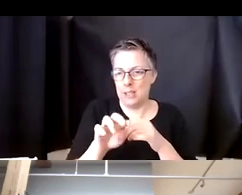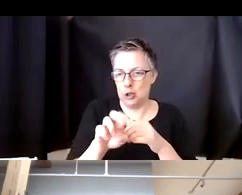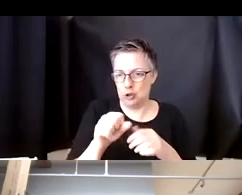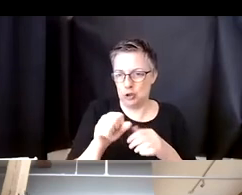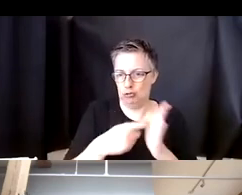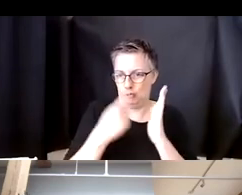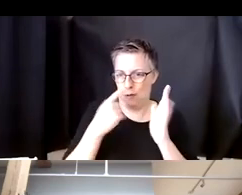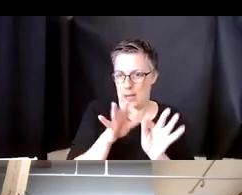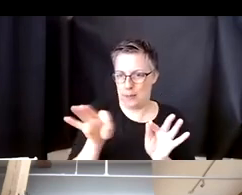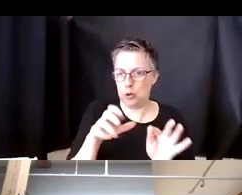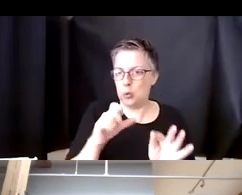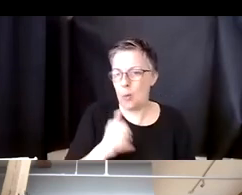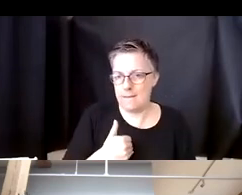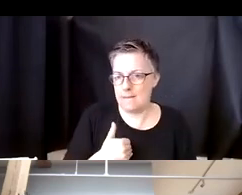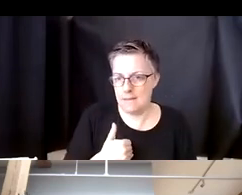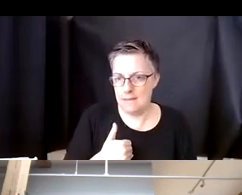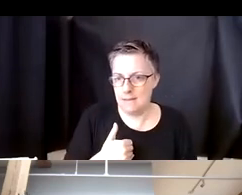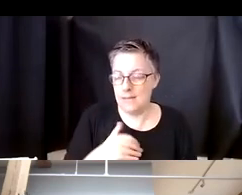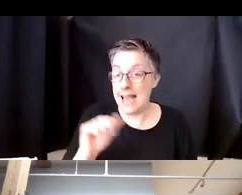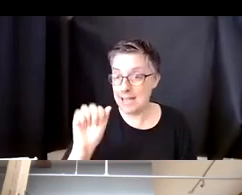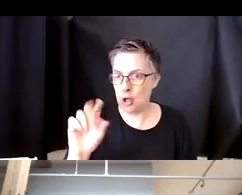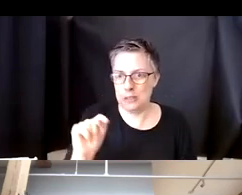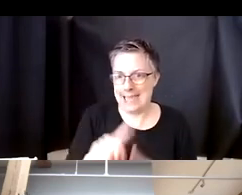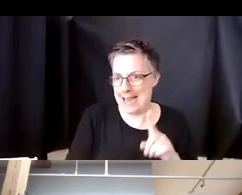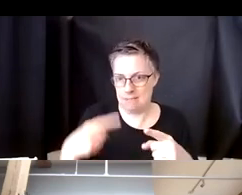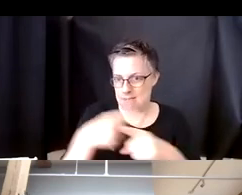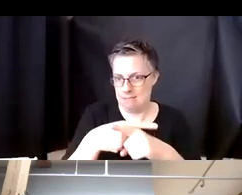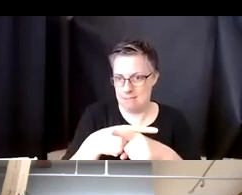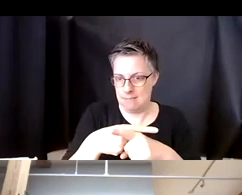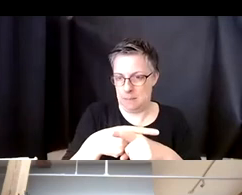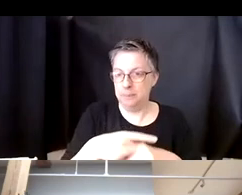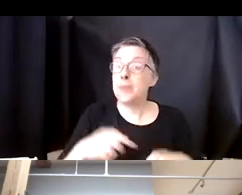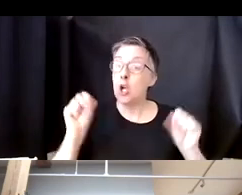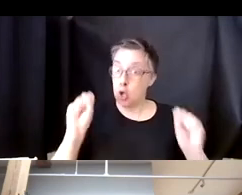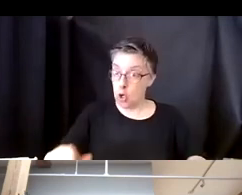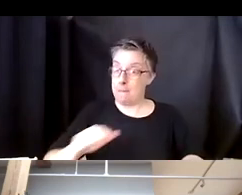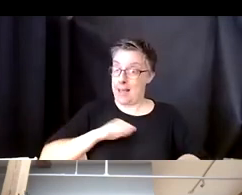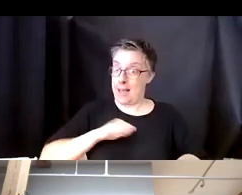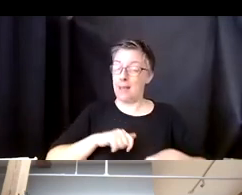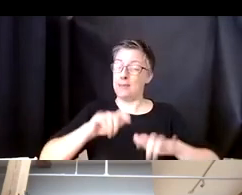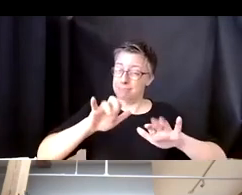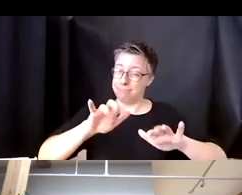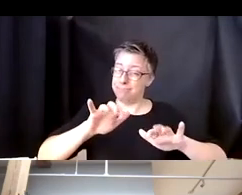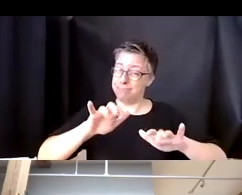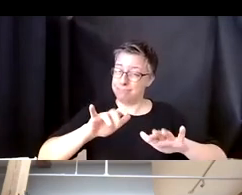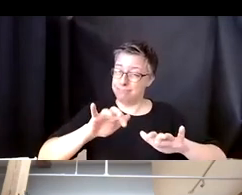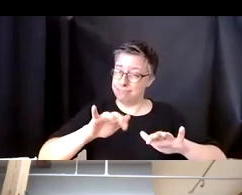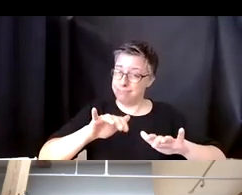required to upload and embed SRT files. I could have typed the captions in myself, but that would have taken me until